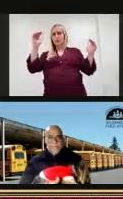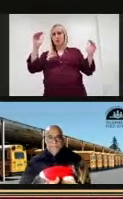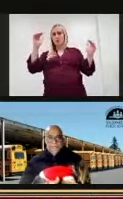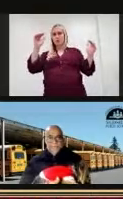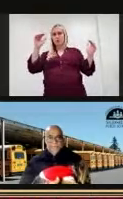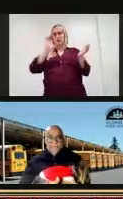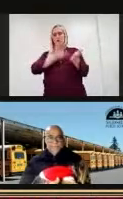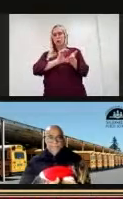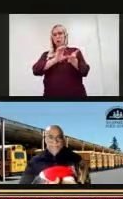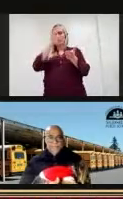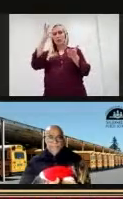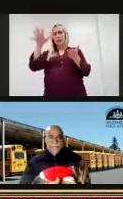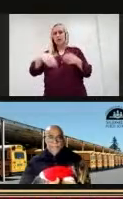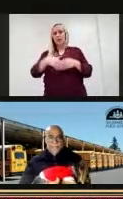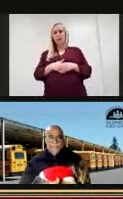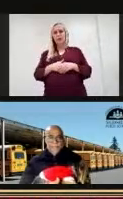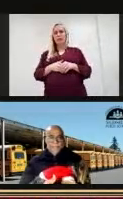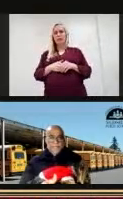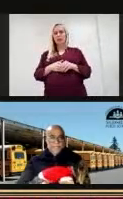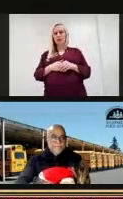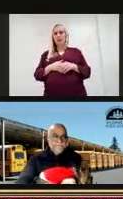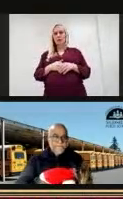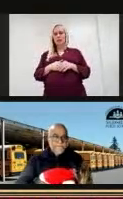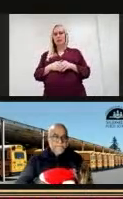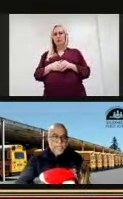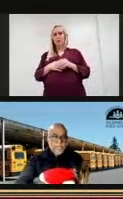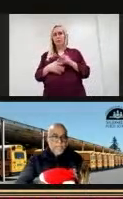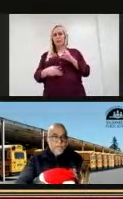Director Chandragiri, anything additional?